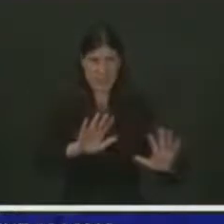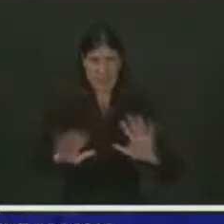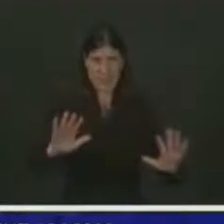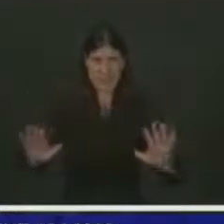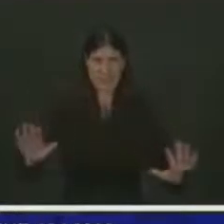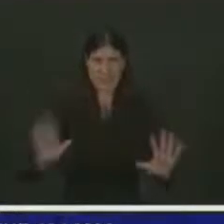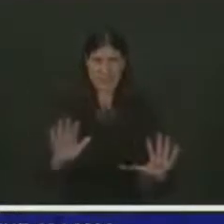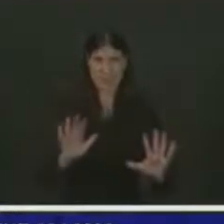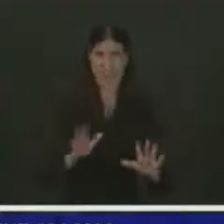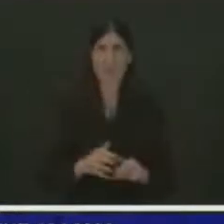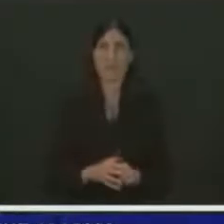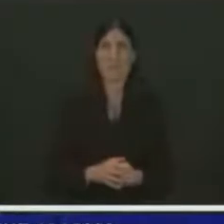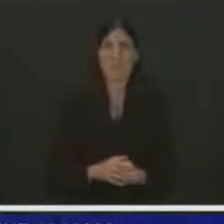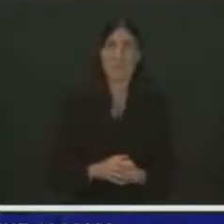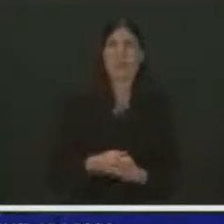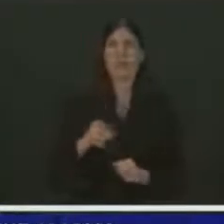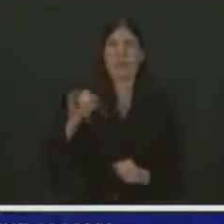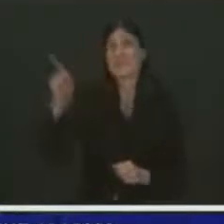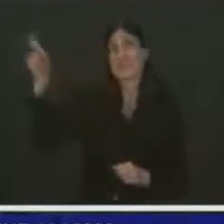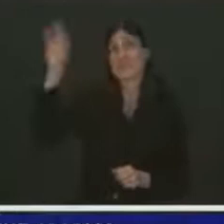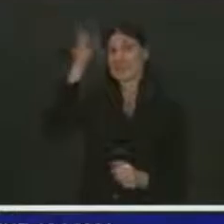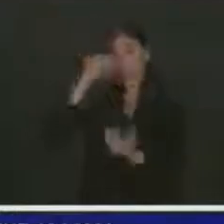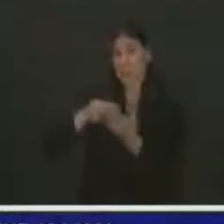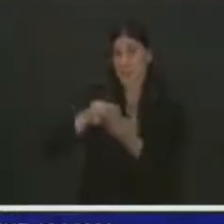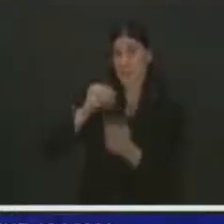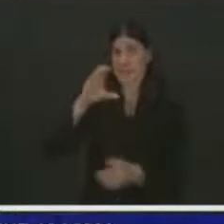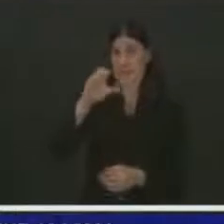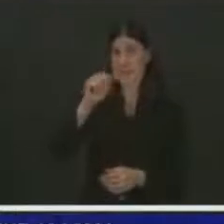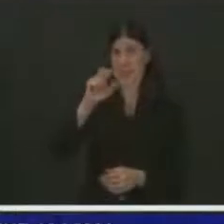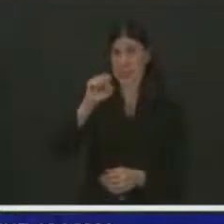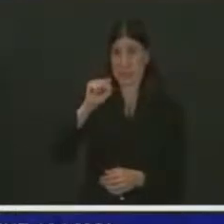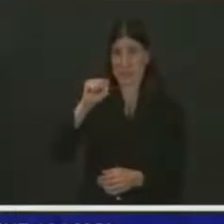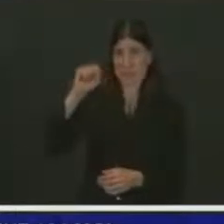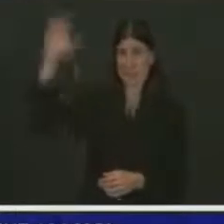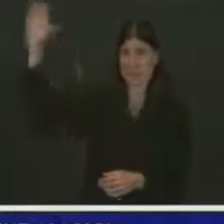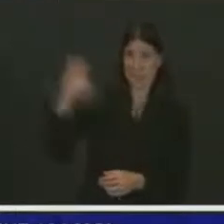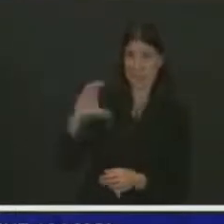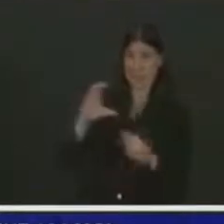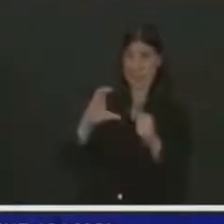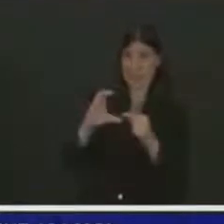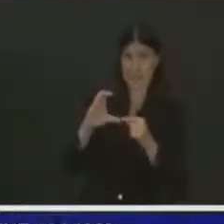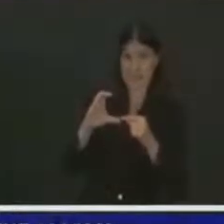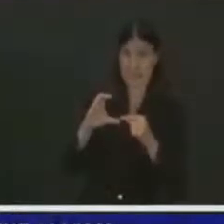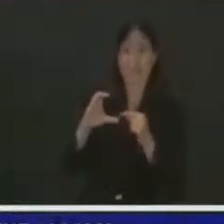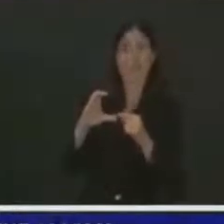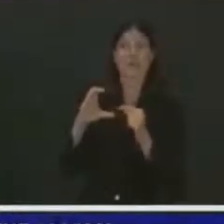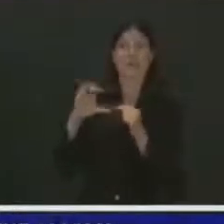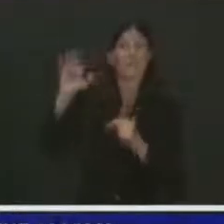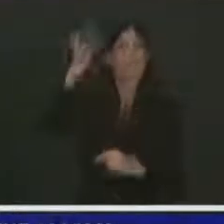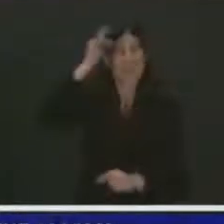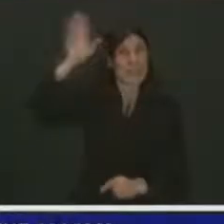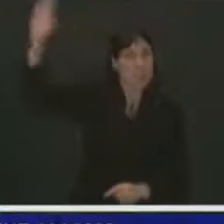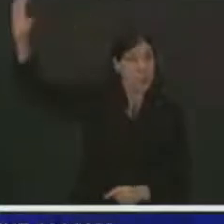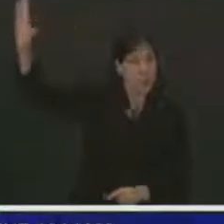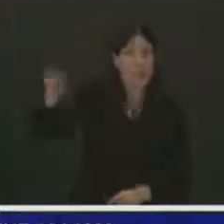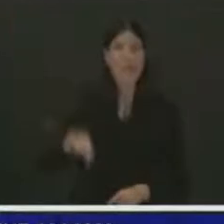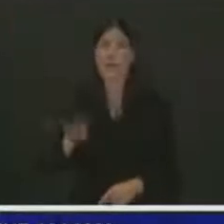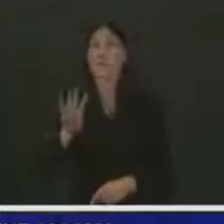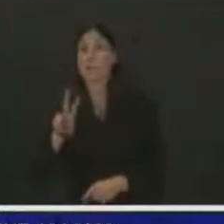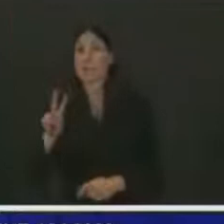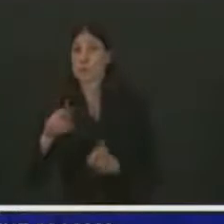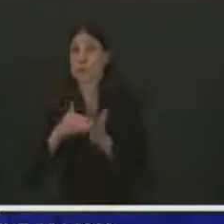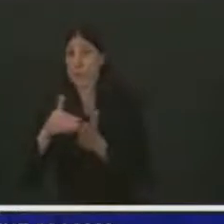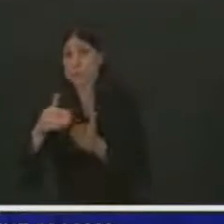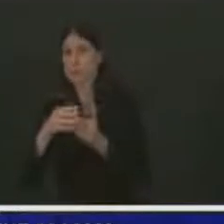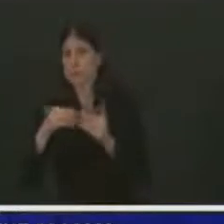separate from the state's budget funding formula. And right now, we have a